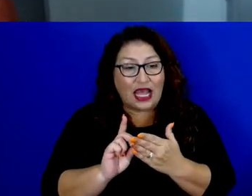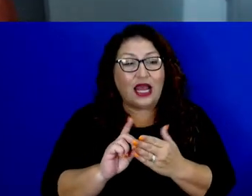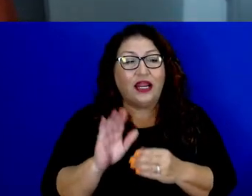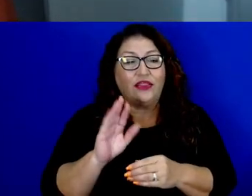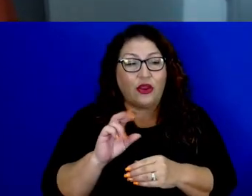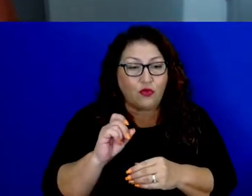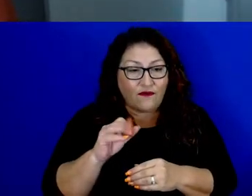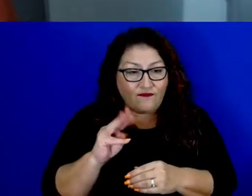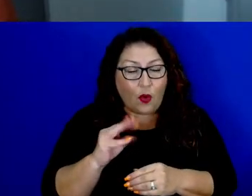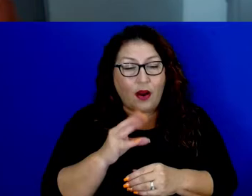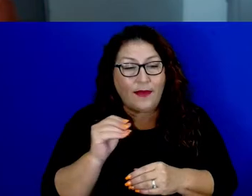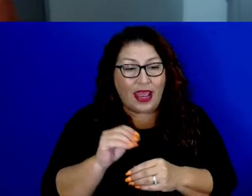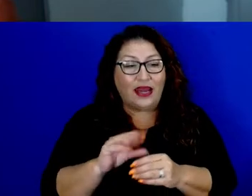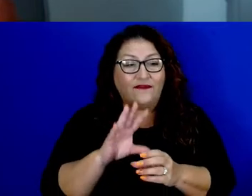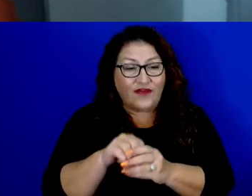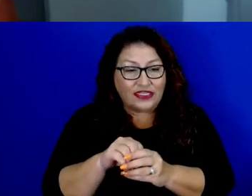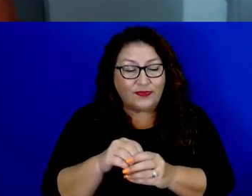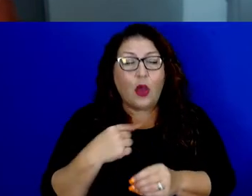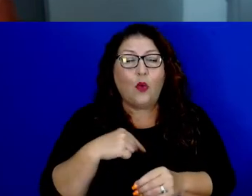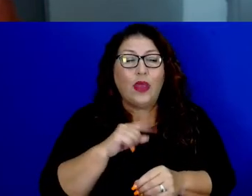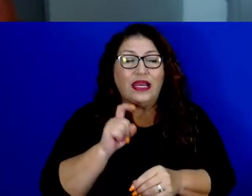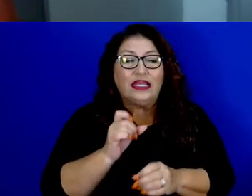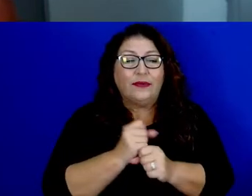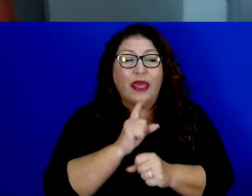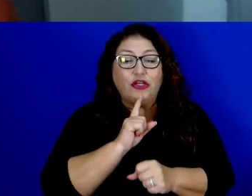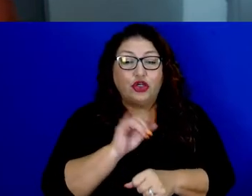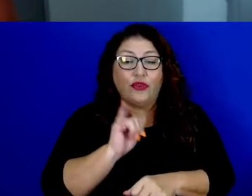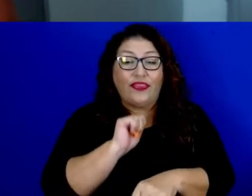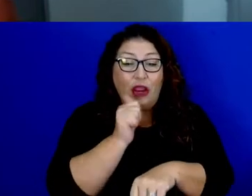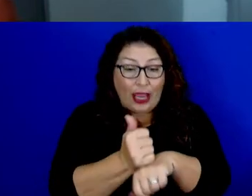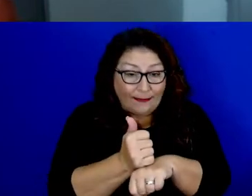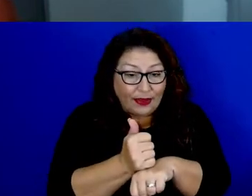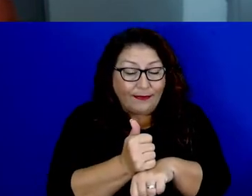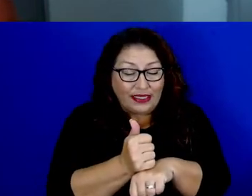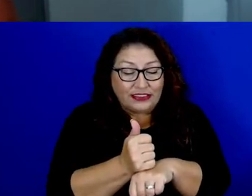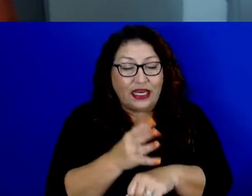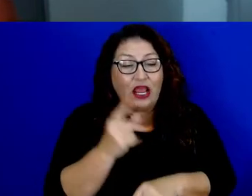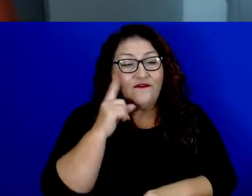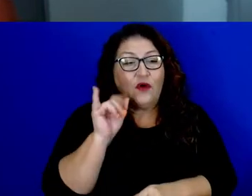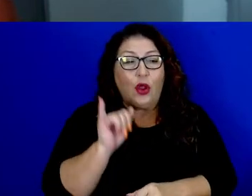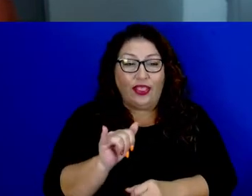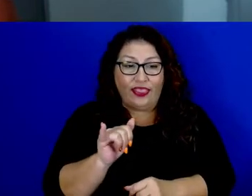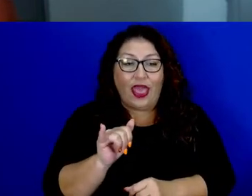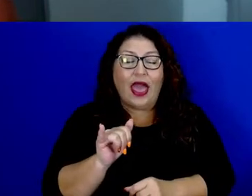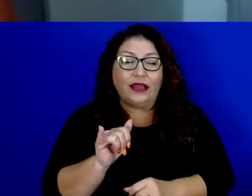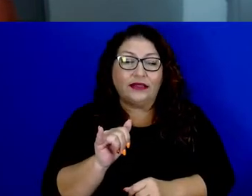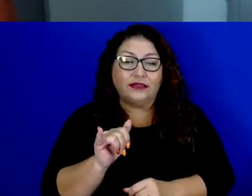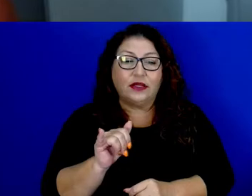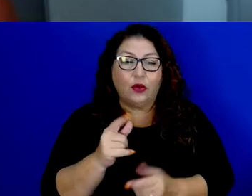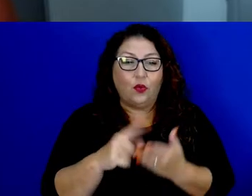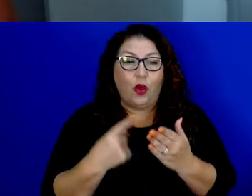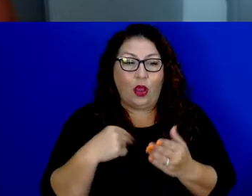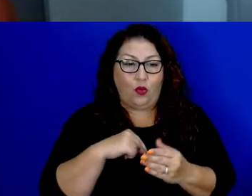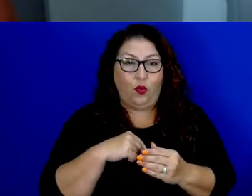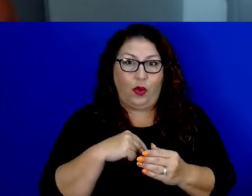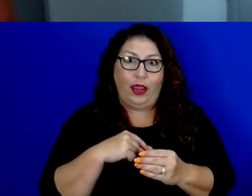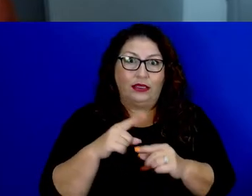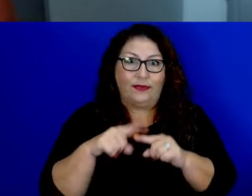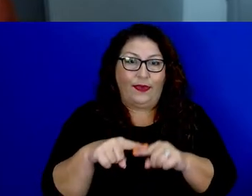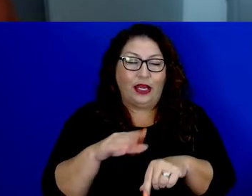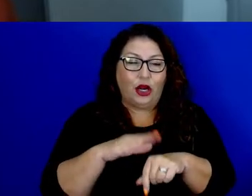need to make sure that they are implemented. And for that, what we are counting on is on a very